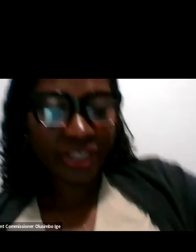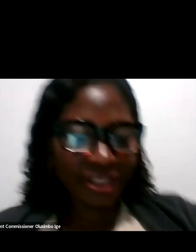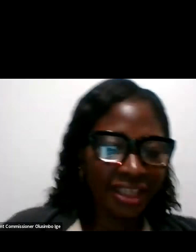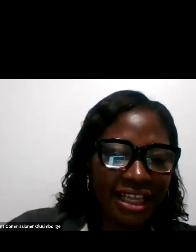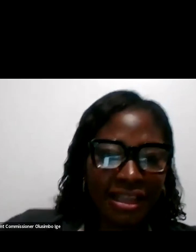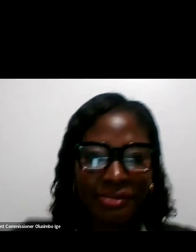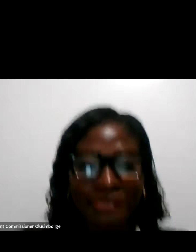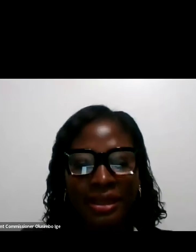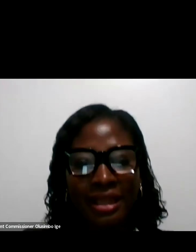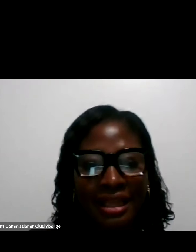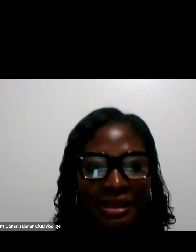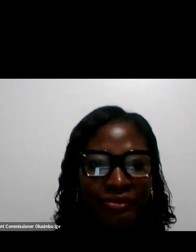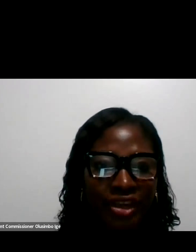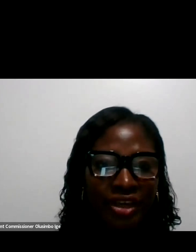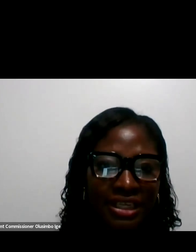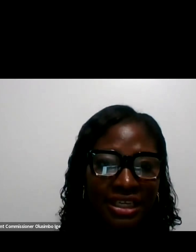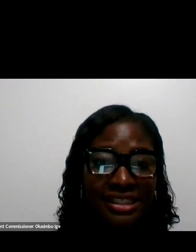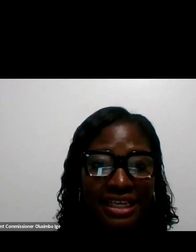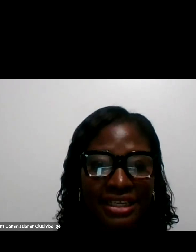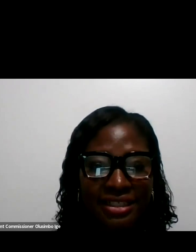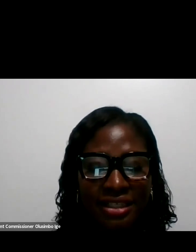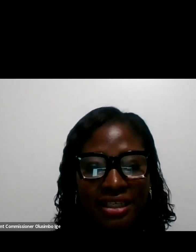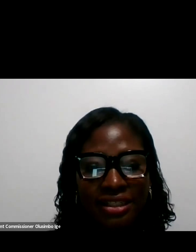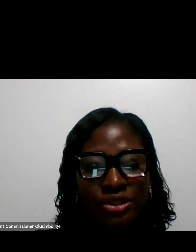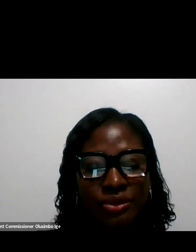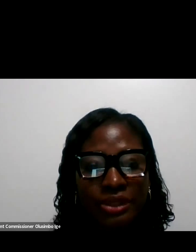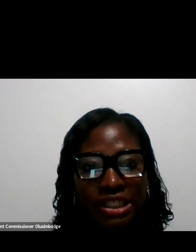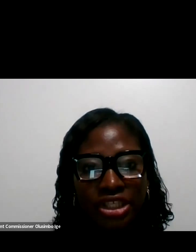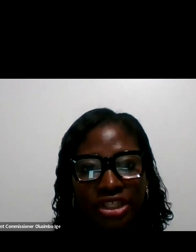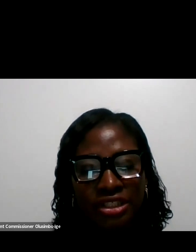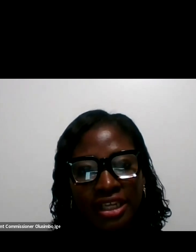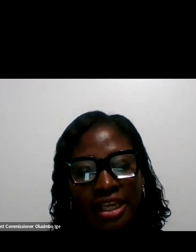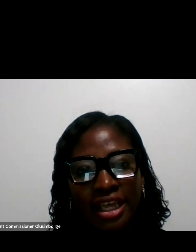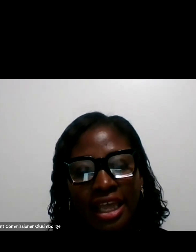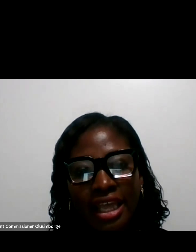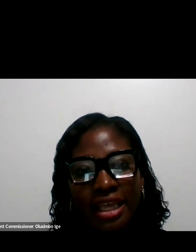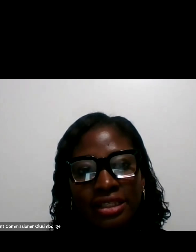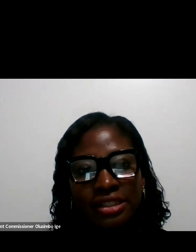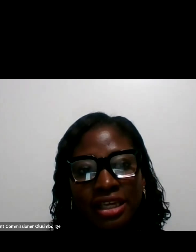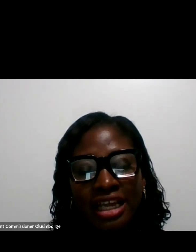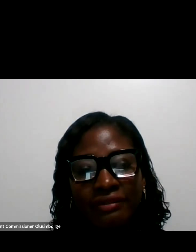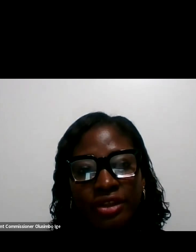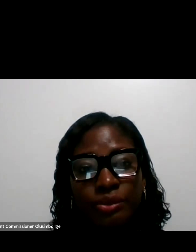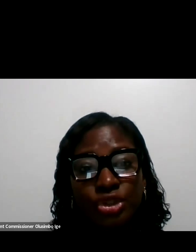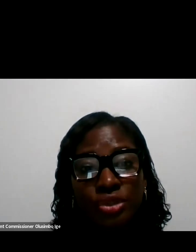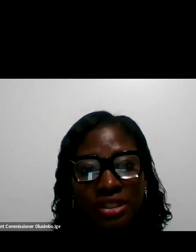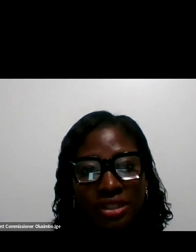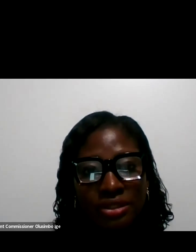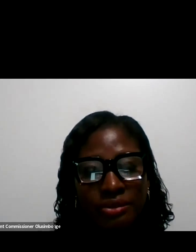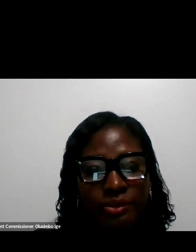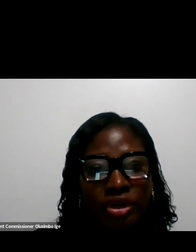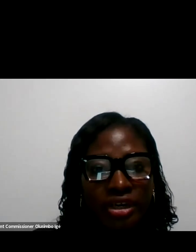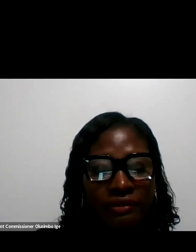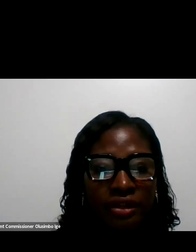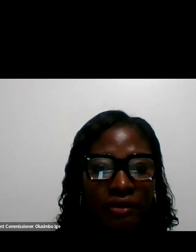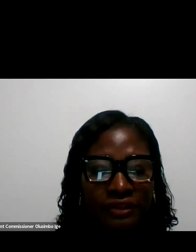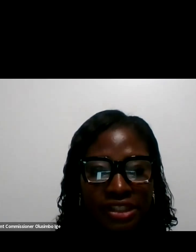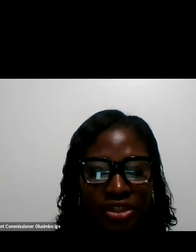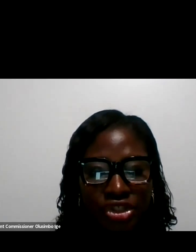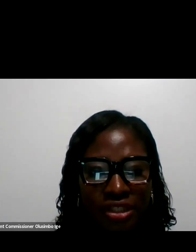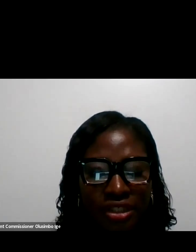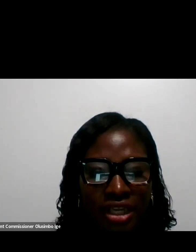Commissioner. I am very excited to be here. and to have the opportunity to be part